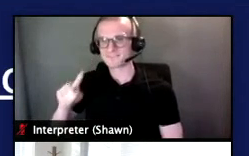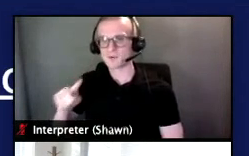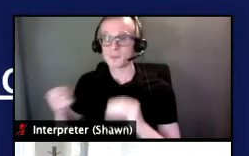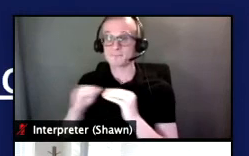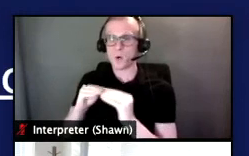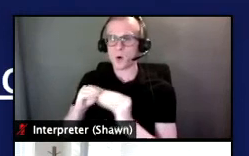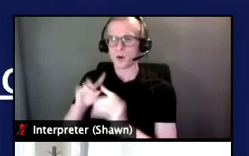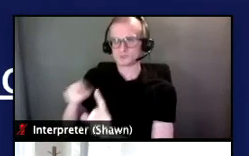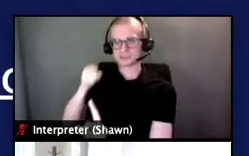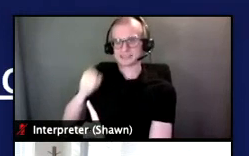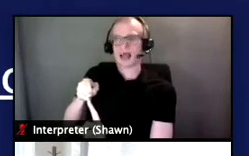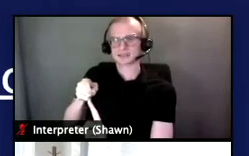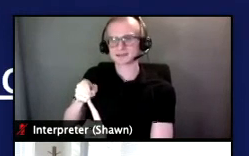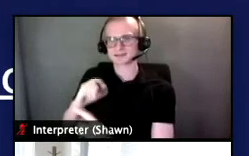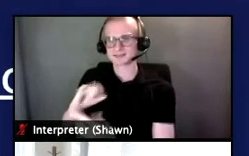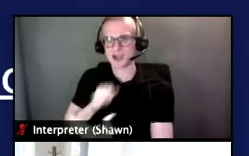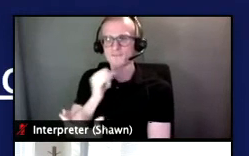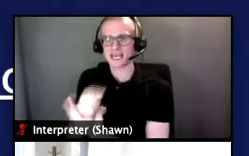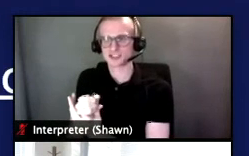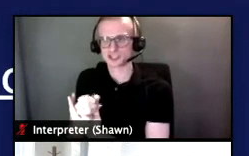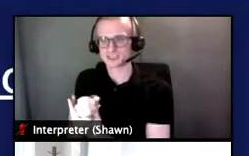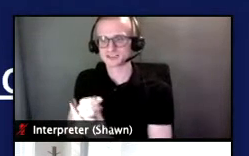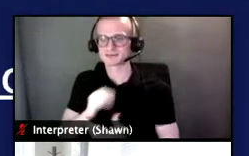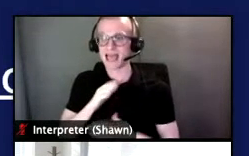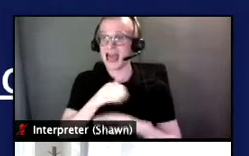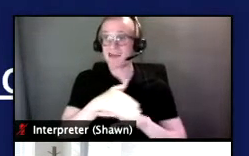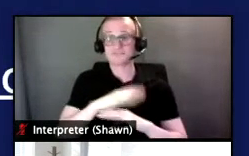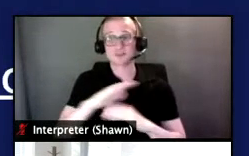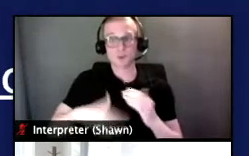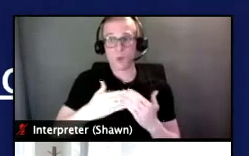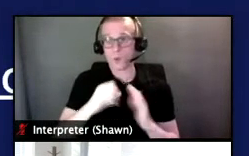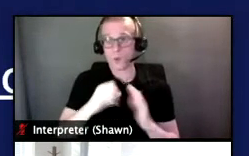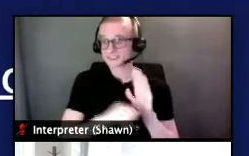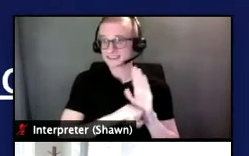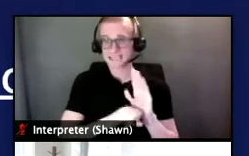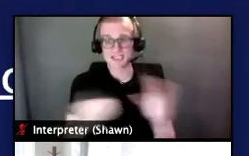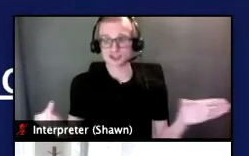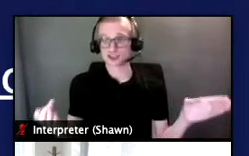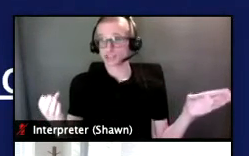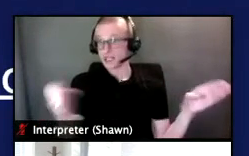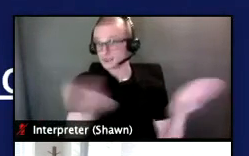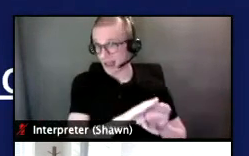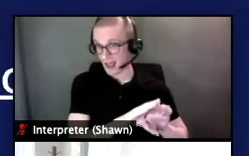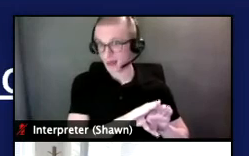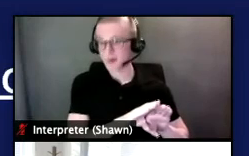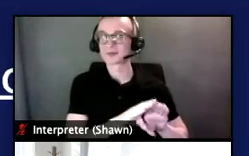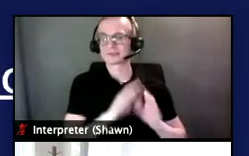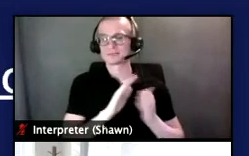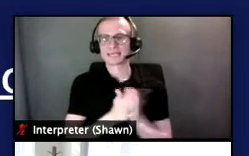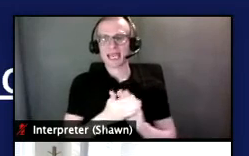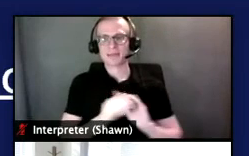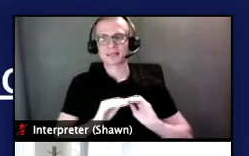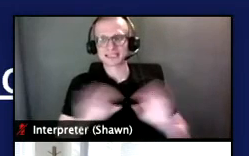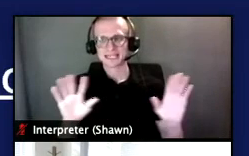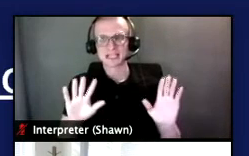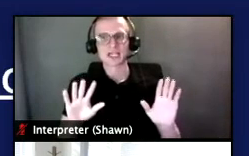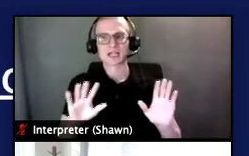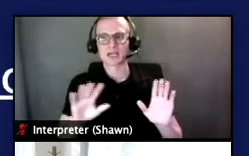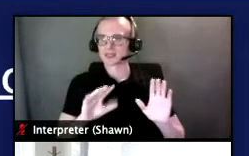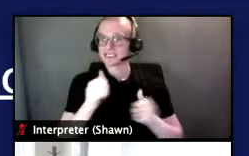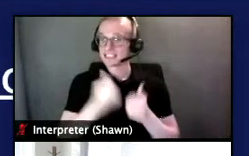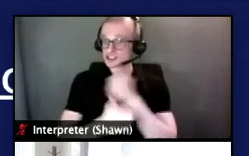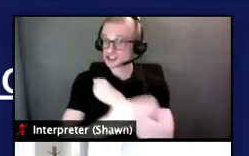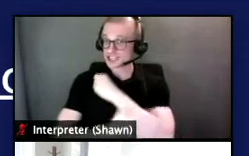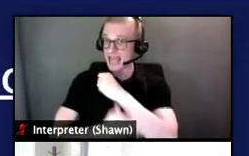interventions. After having closed the whole state down, it was apparent that we have such variability across our